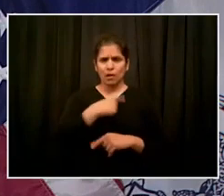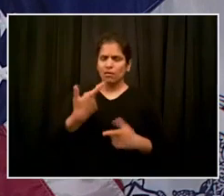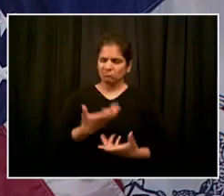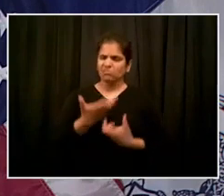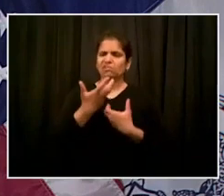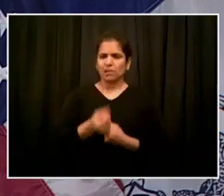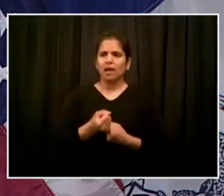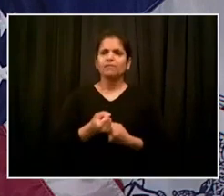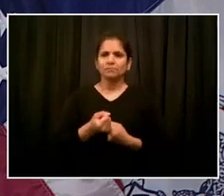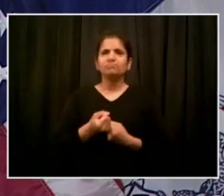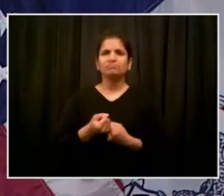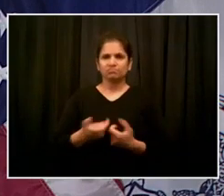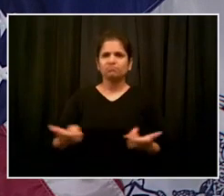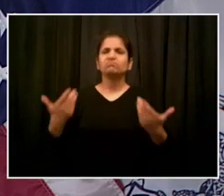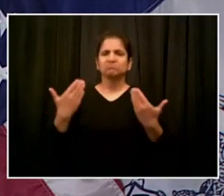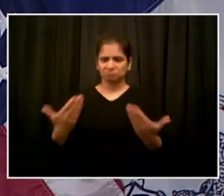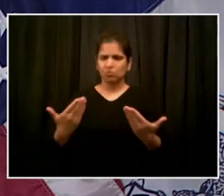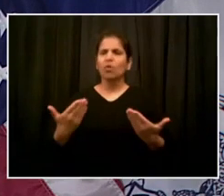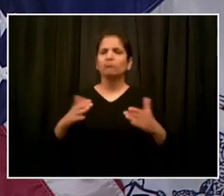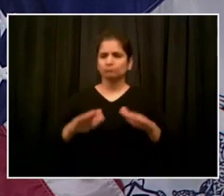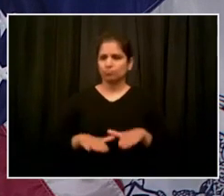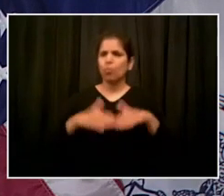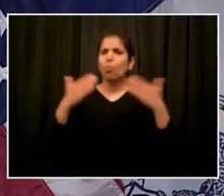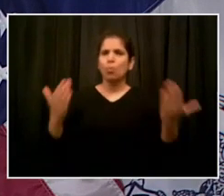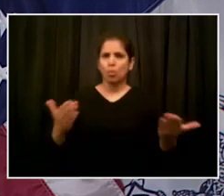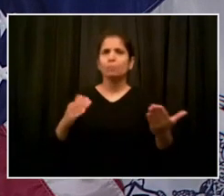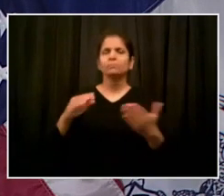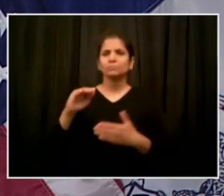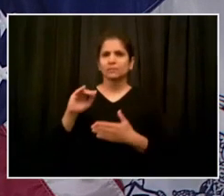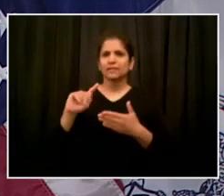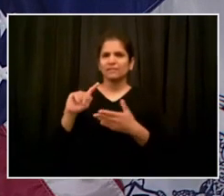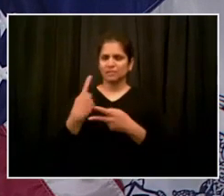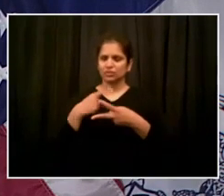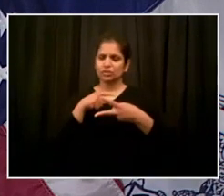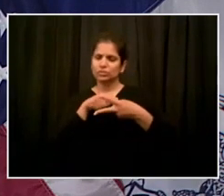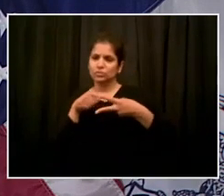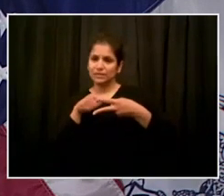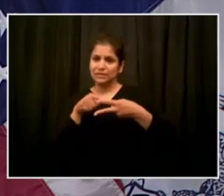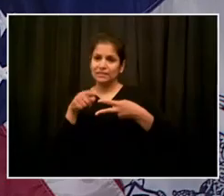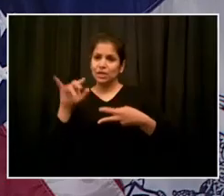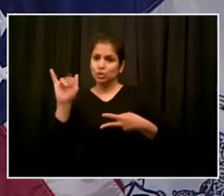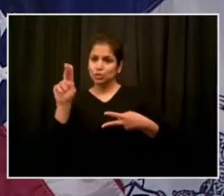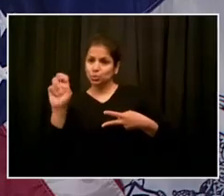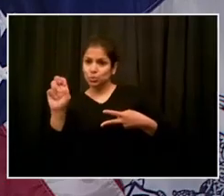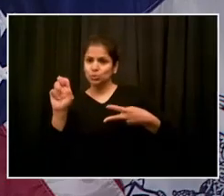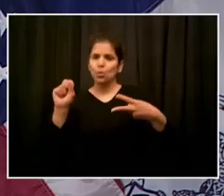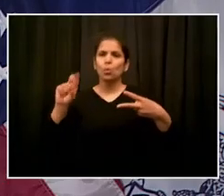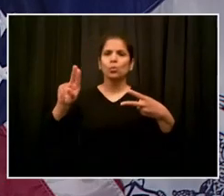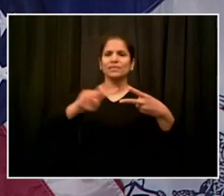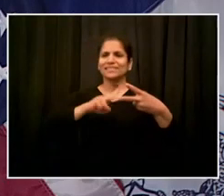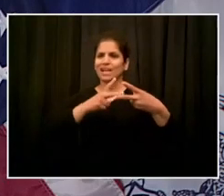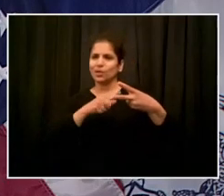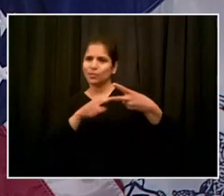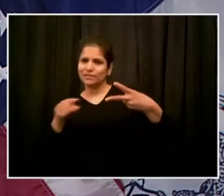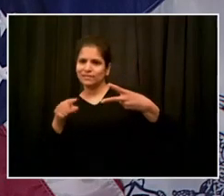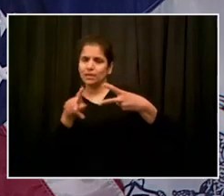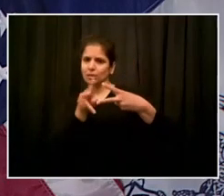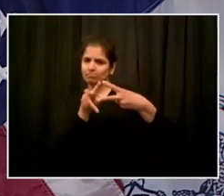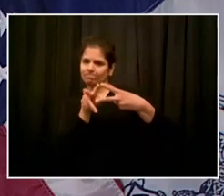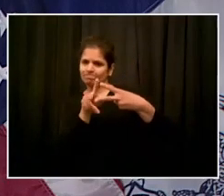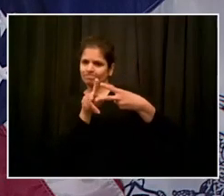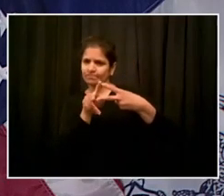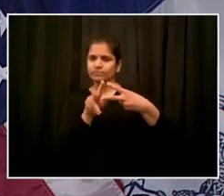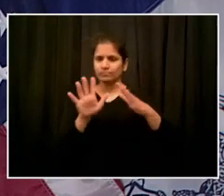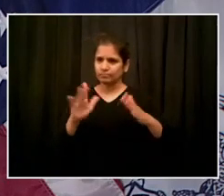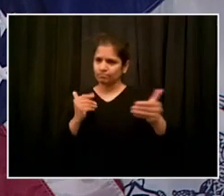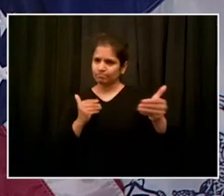able to go to phase one in the first 2 weeks of June. This is going to be based, of course, on the tangible